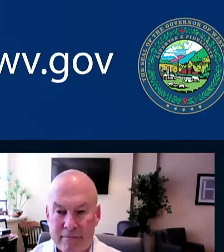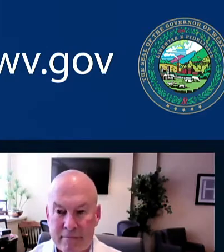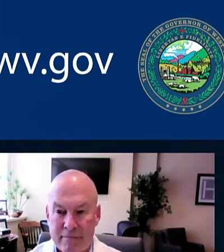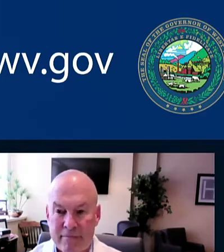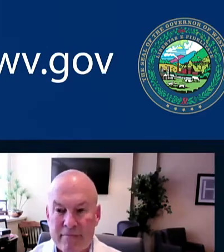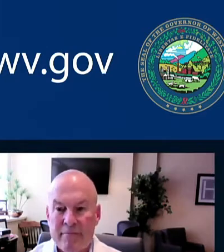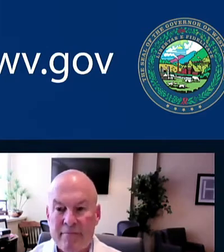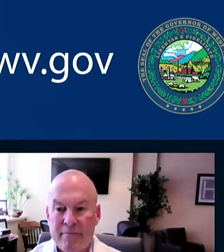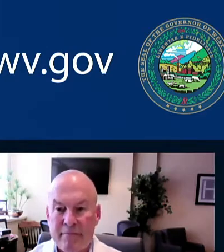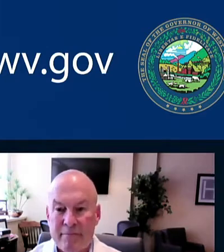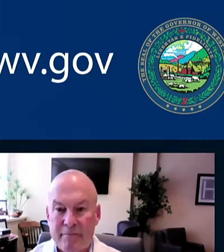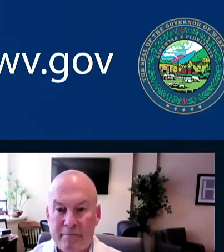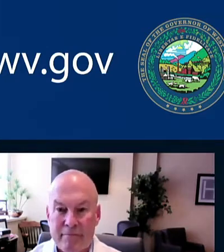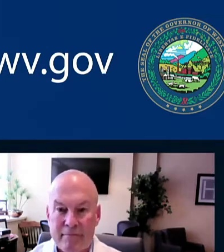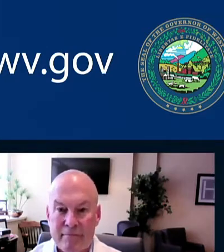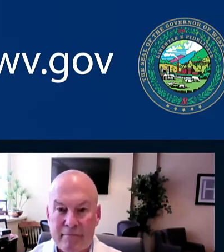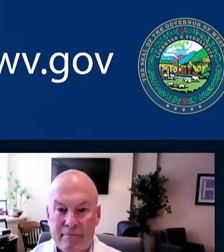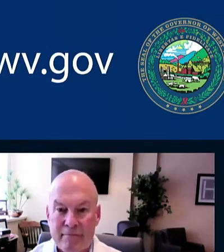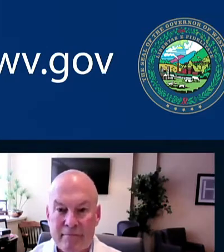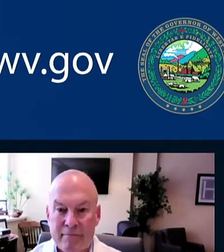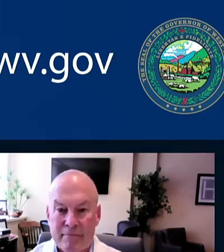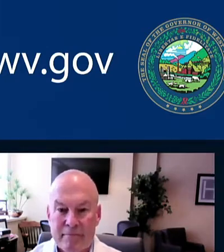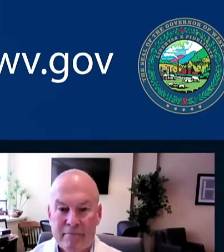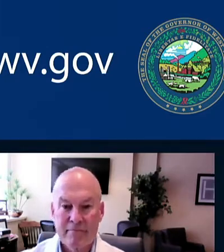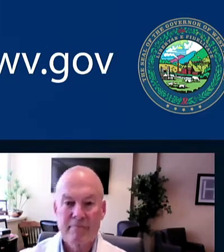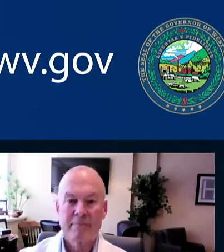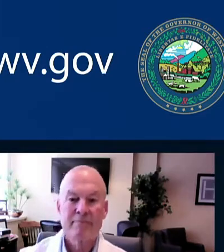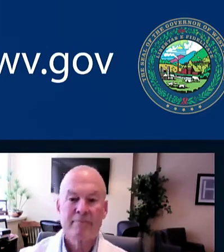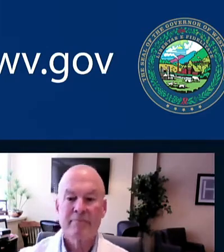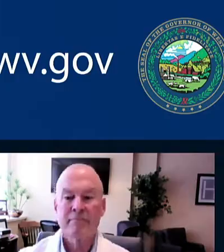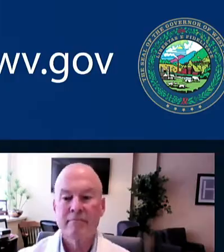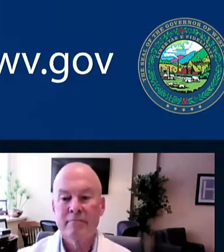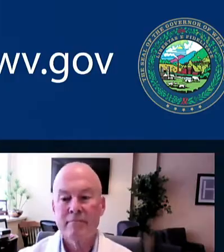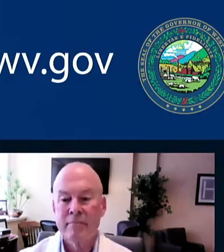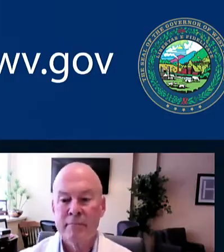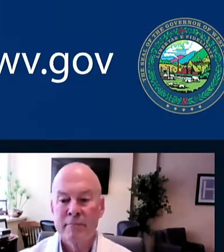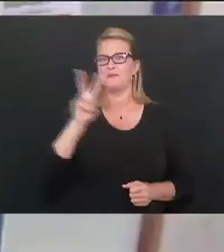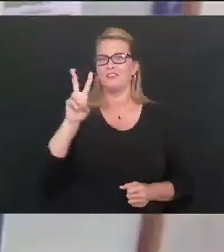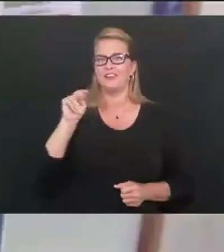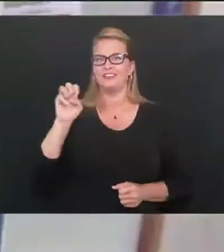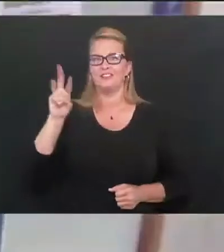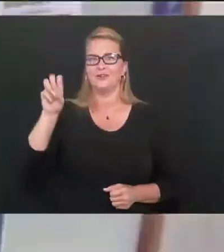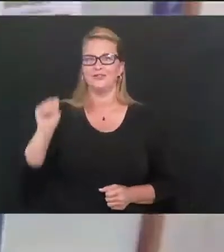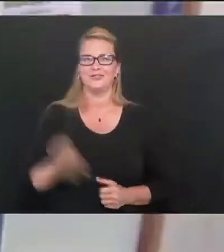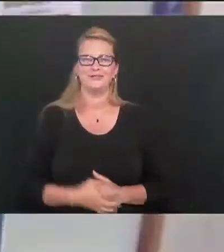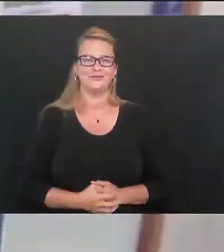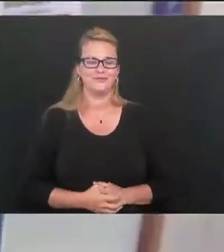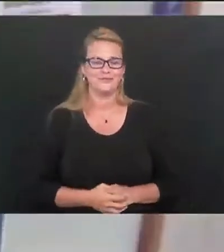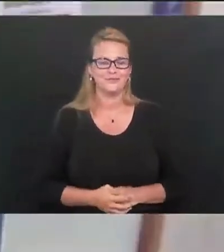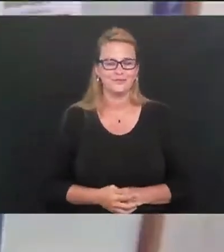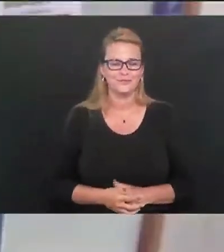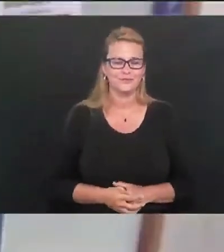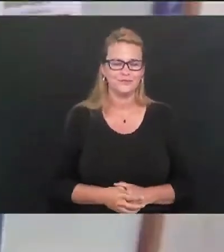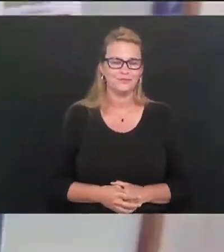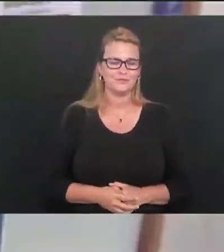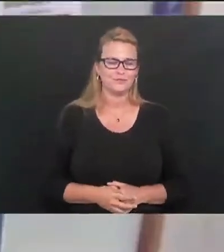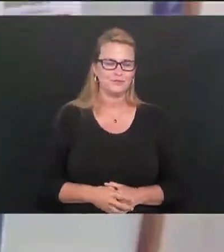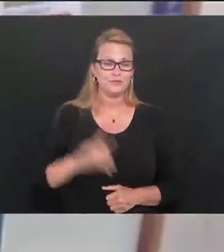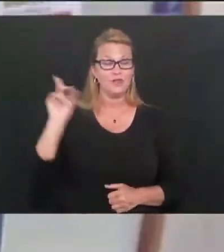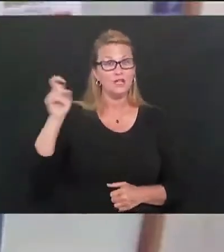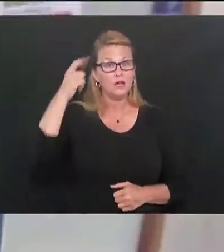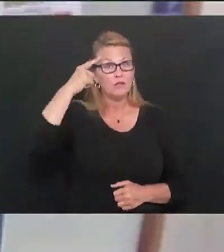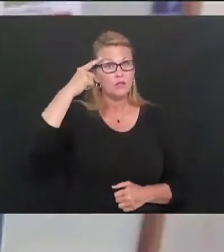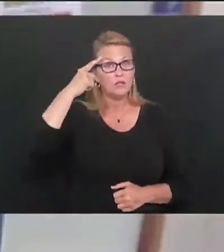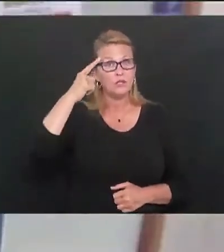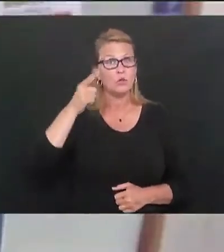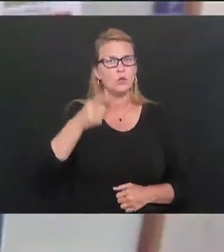from members of the media. The first today from Charles Young with WV News. Hi, this is Charles Young with WV News. Governor, earlier when